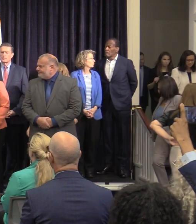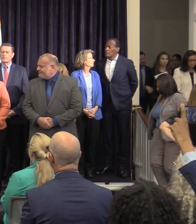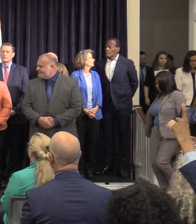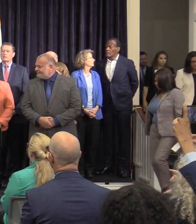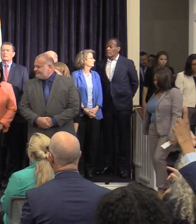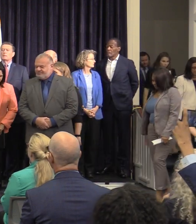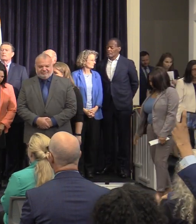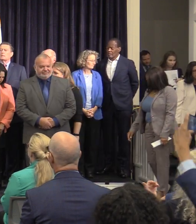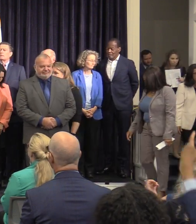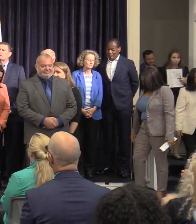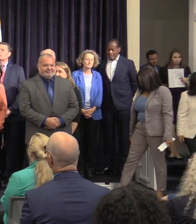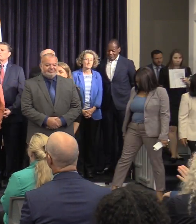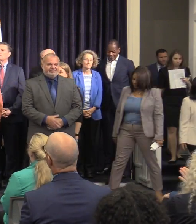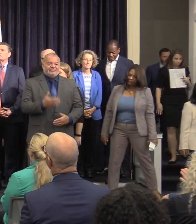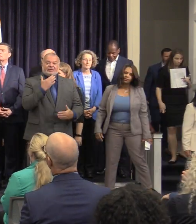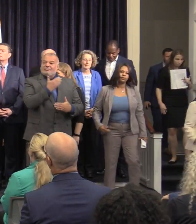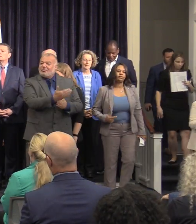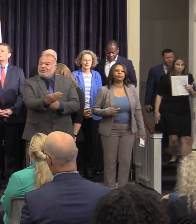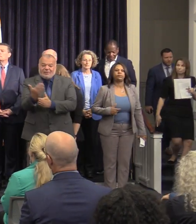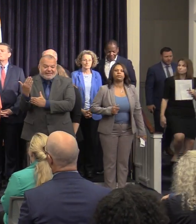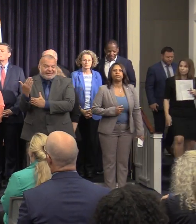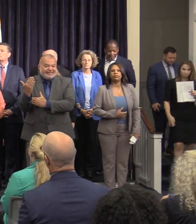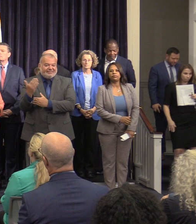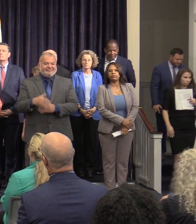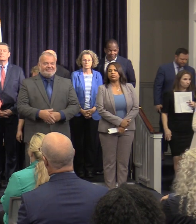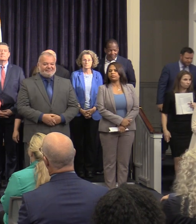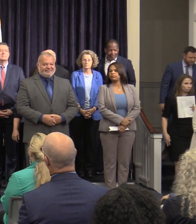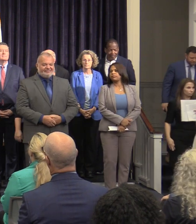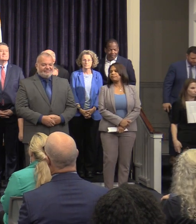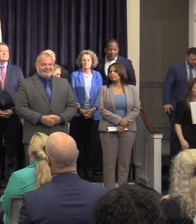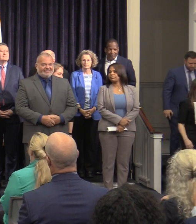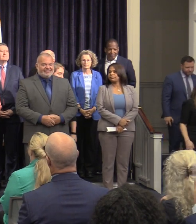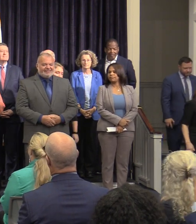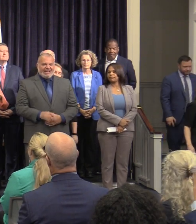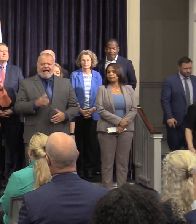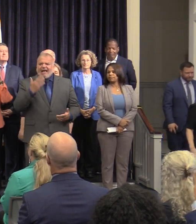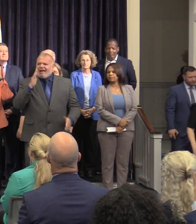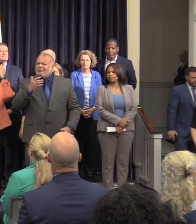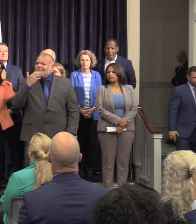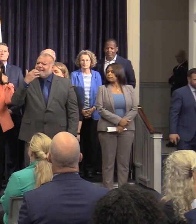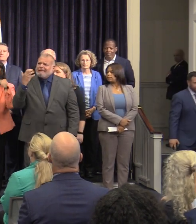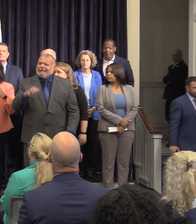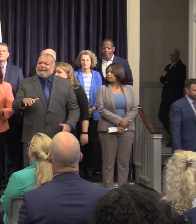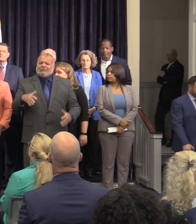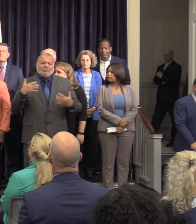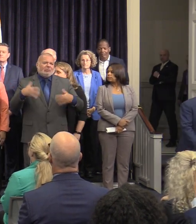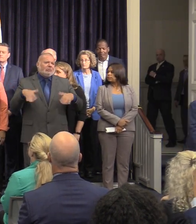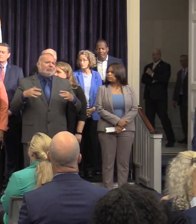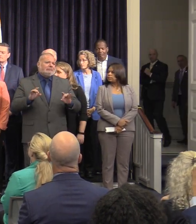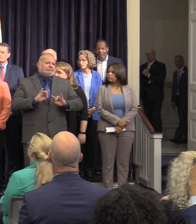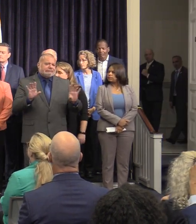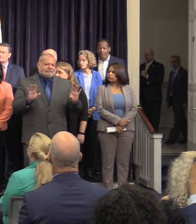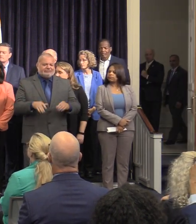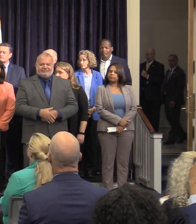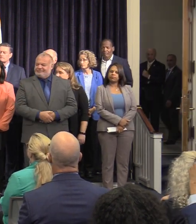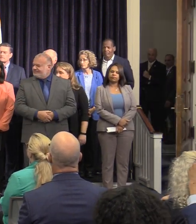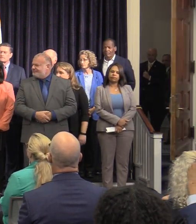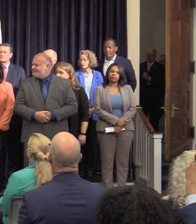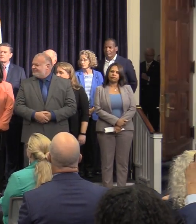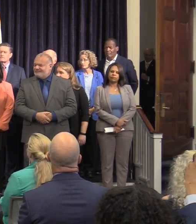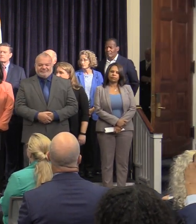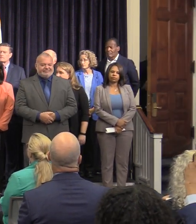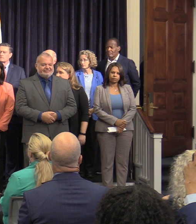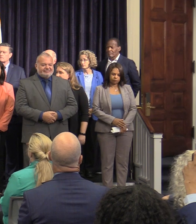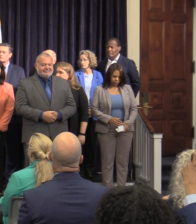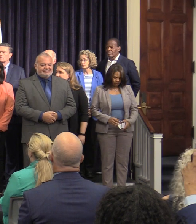Well, good morning. I know it's a little warm in here. Good morning, everyone. I want to begin